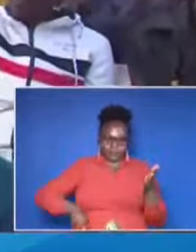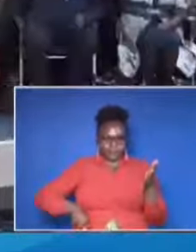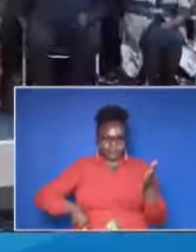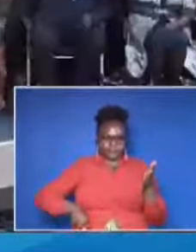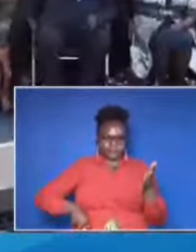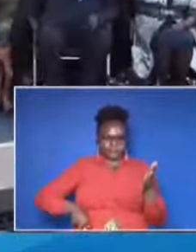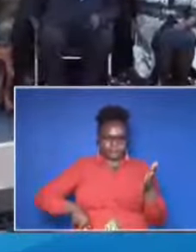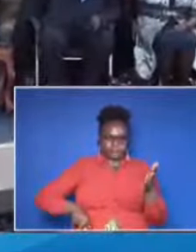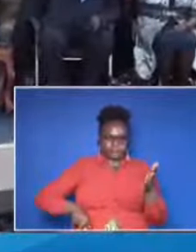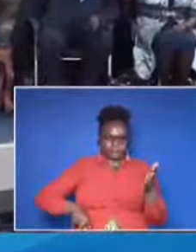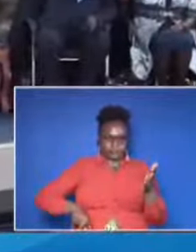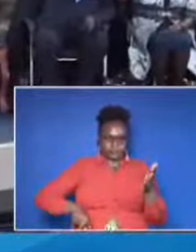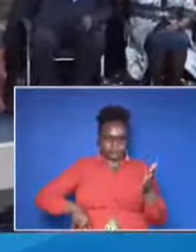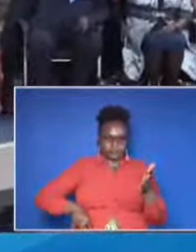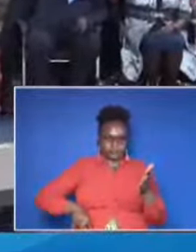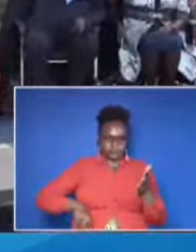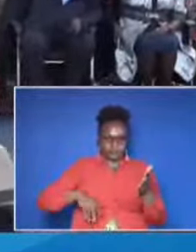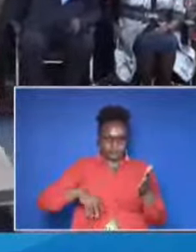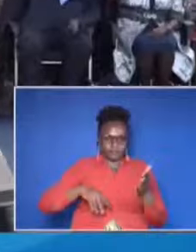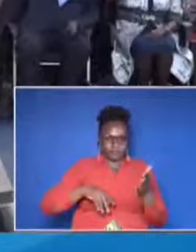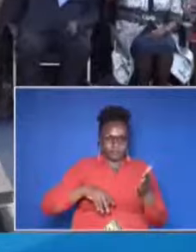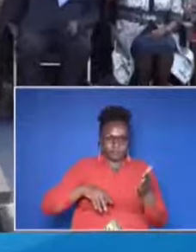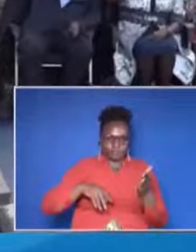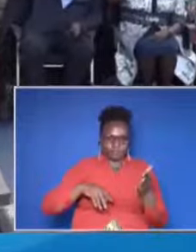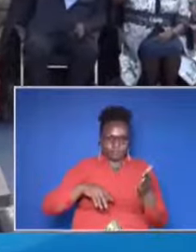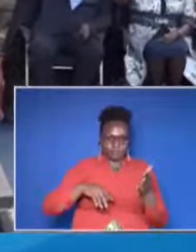let's greet each other praise the